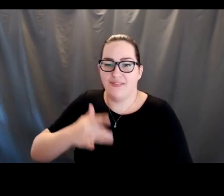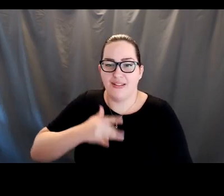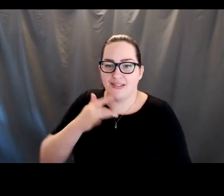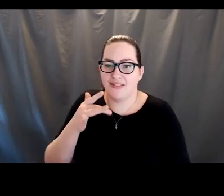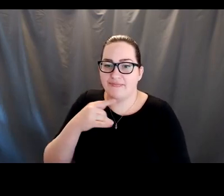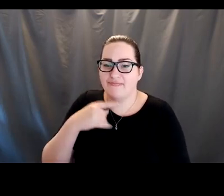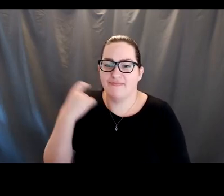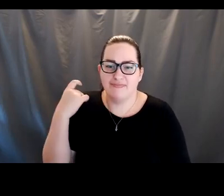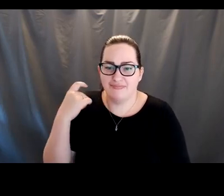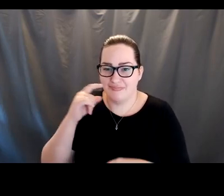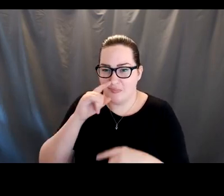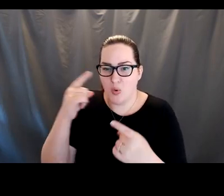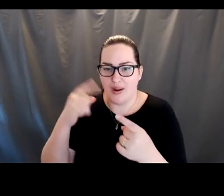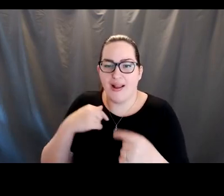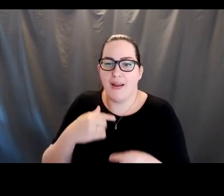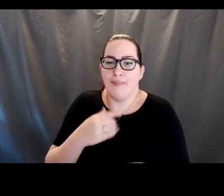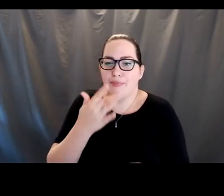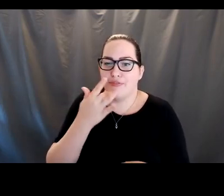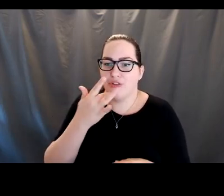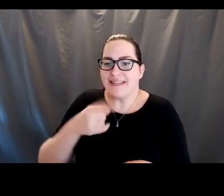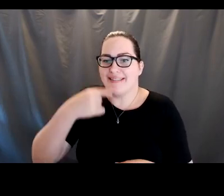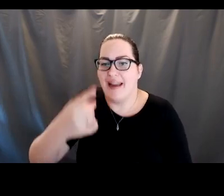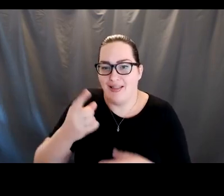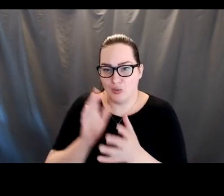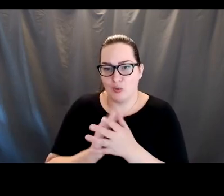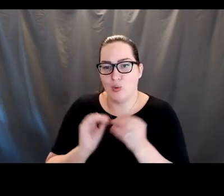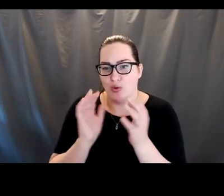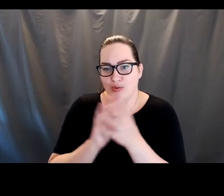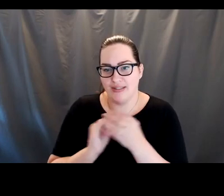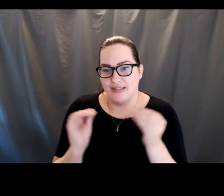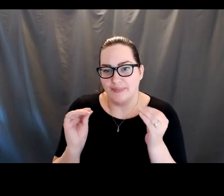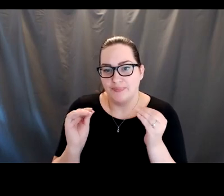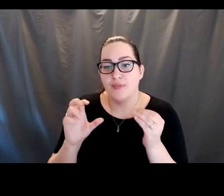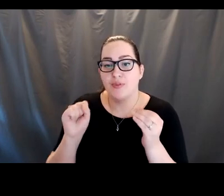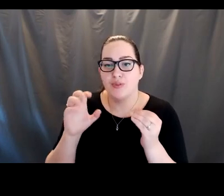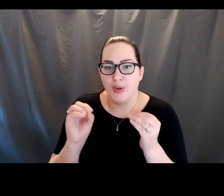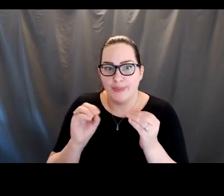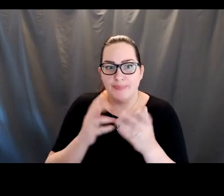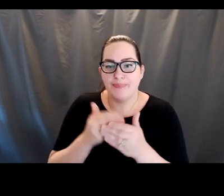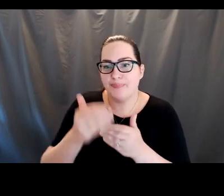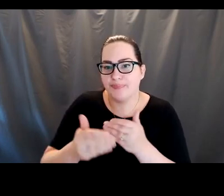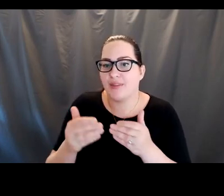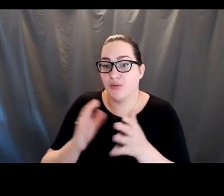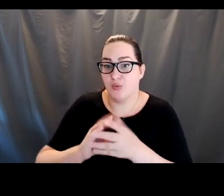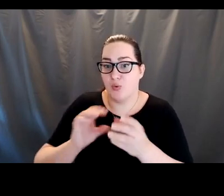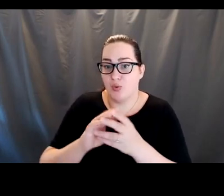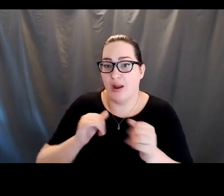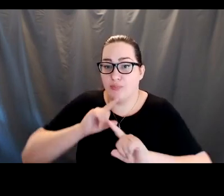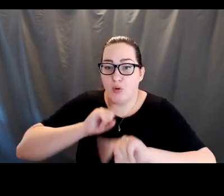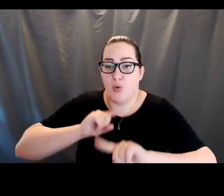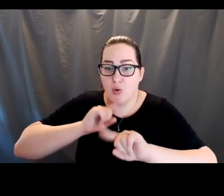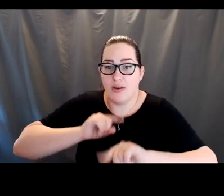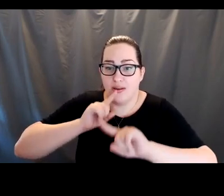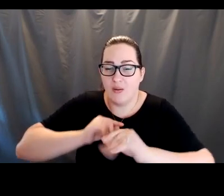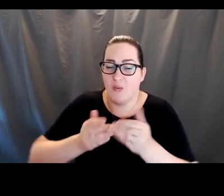be somewhere. So that brings me to a story I reported on for almost 7 years in